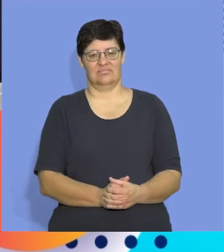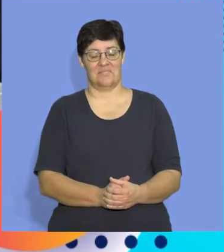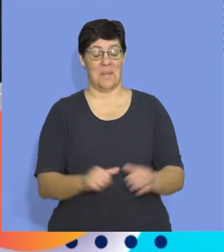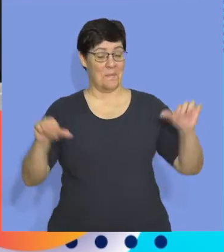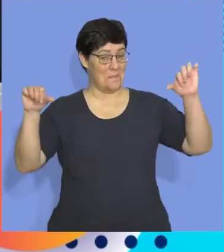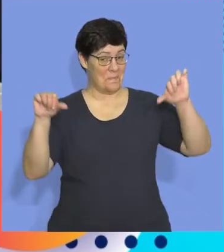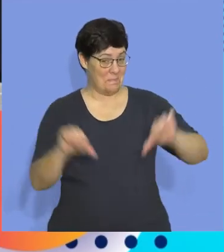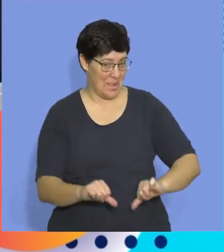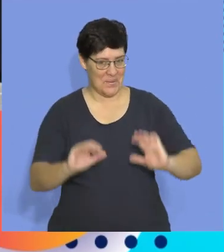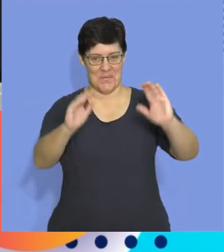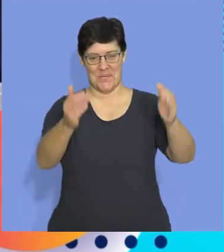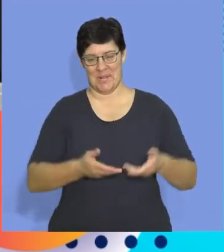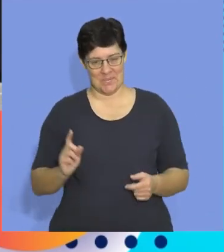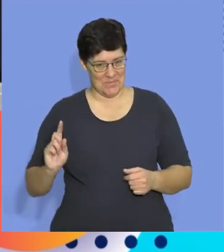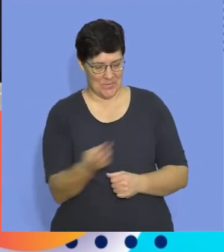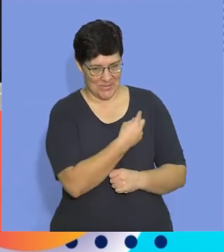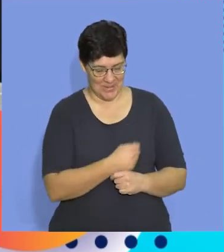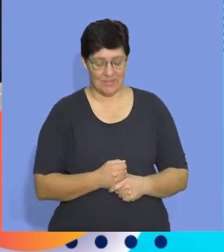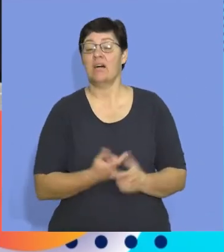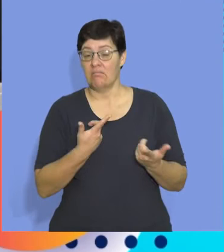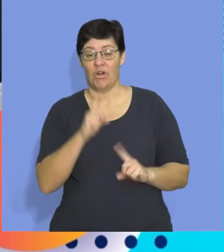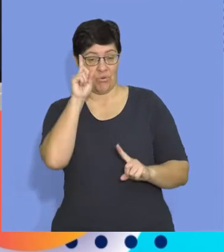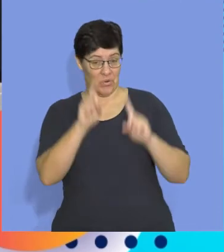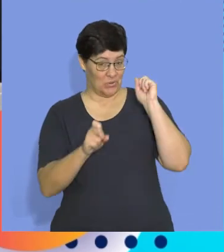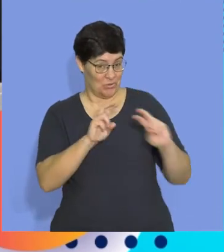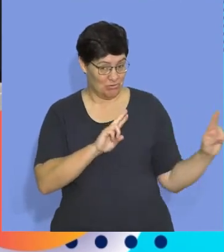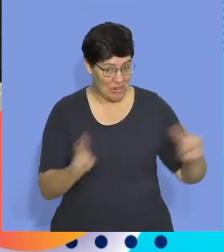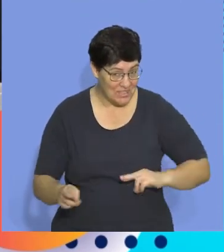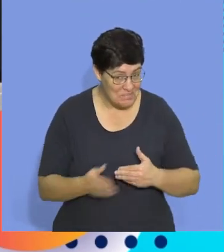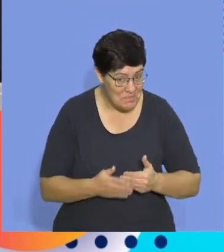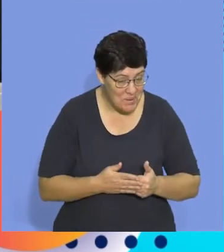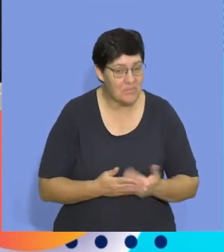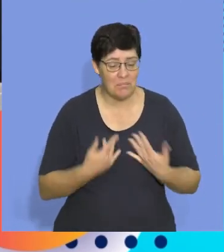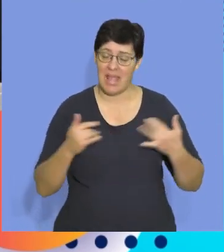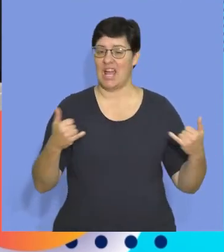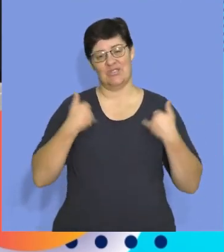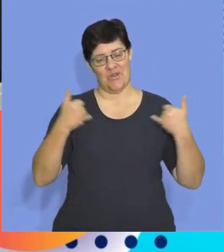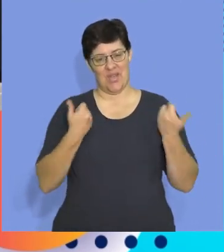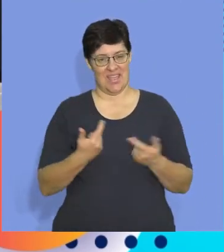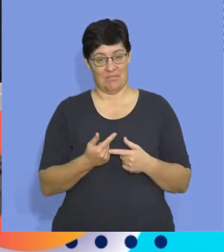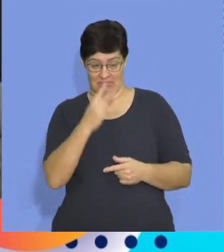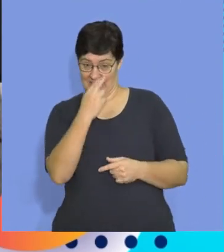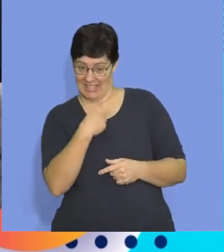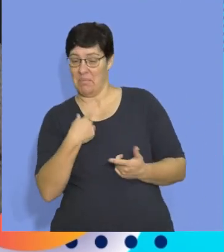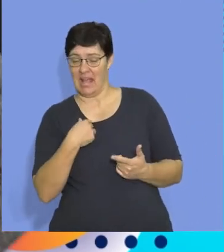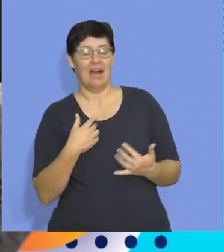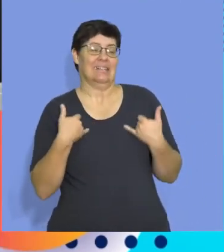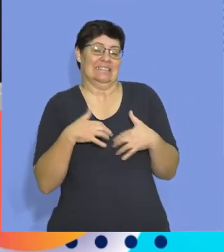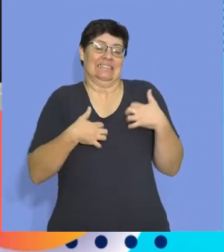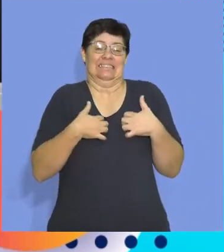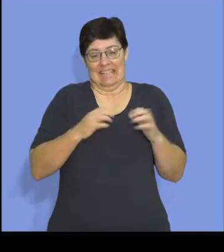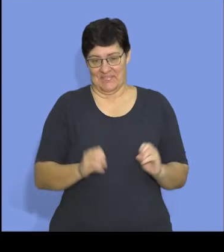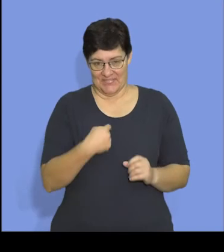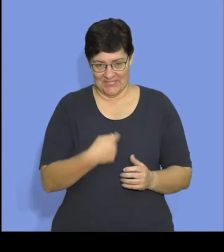Welcome back, everyone. I hope you're ready to do some more questions. I really enjoy these questions, in case you hadn't noticed. They're lots of fun.